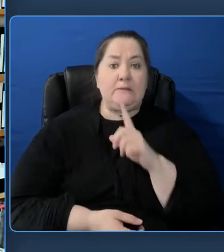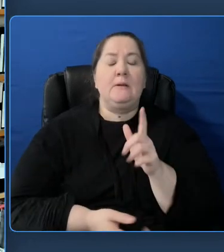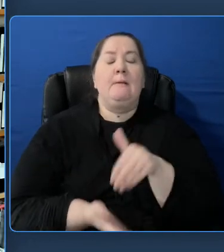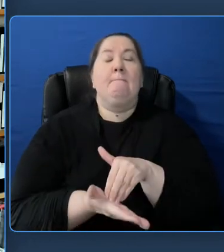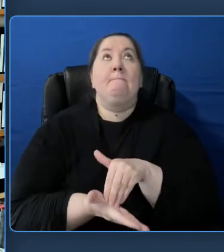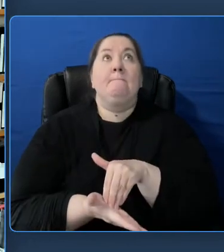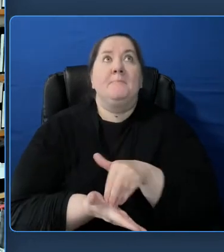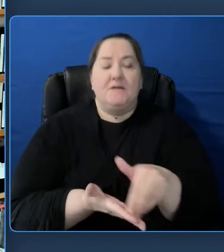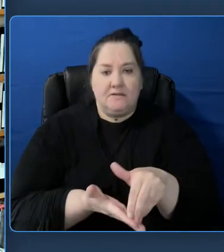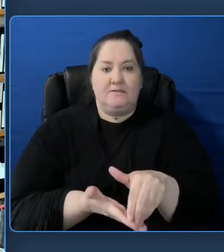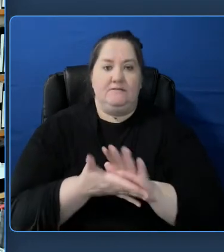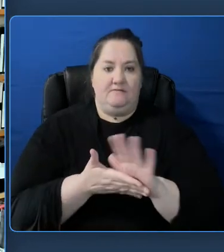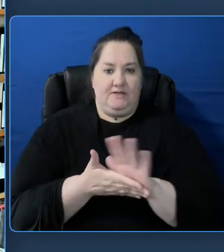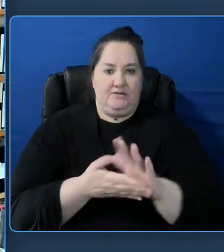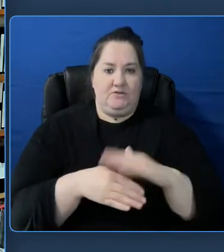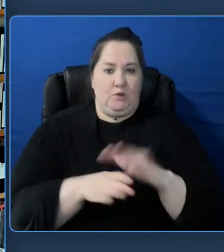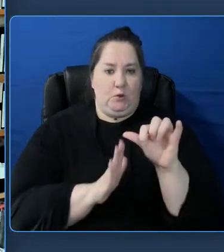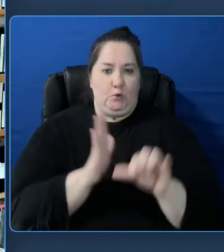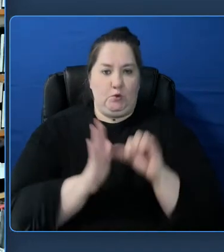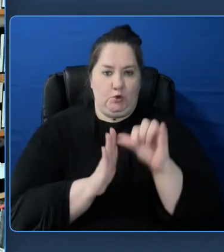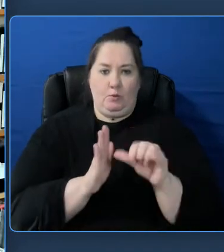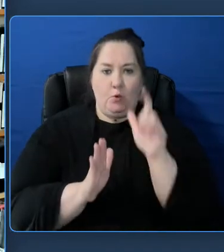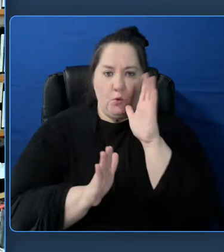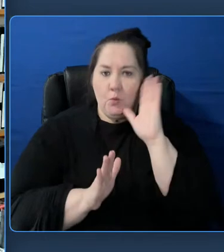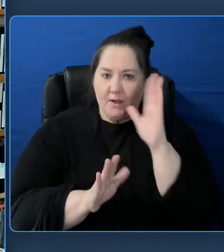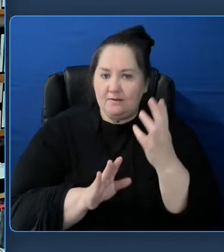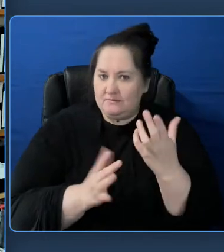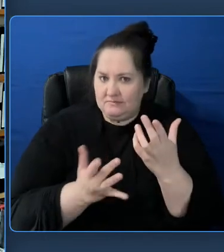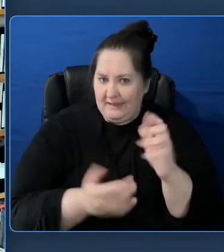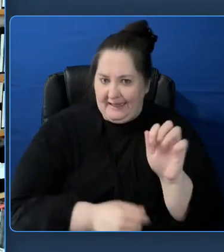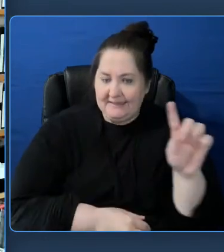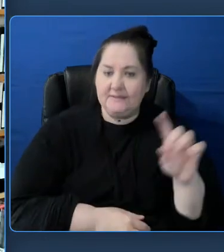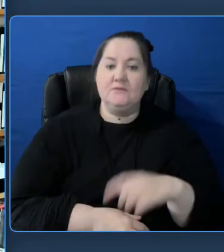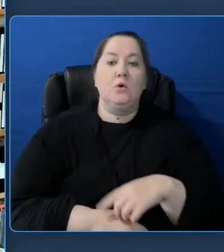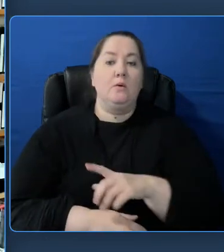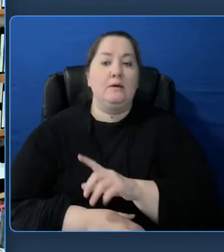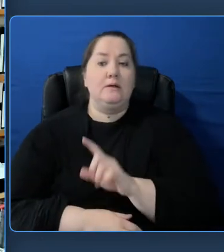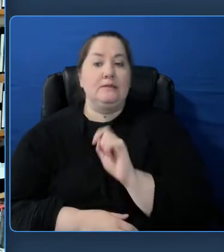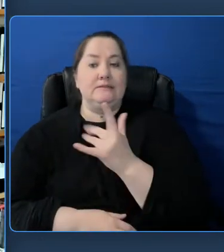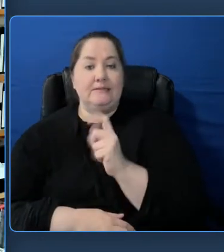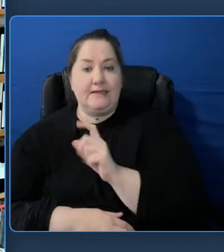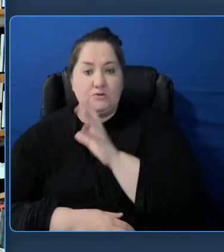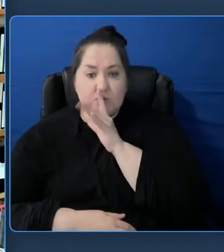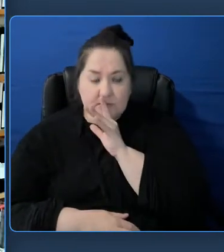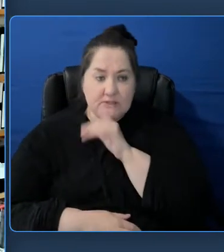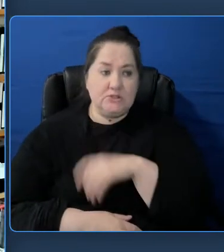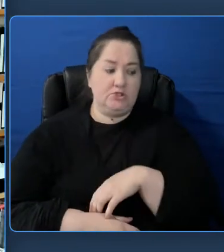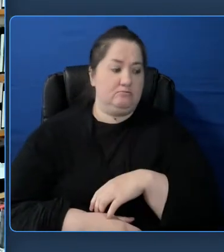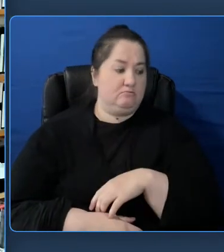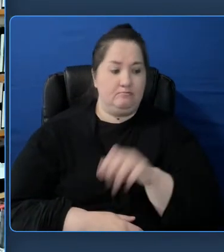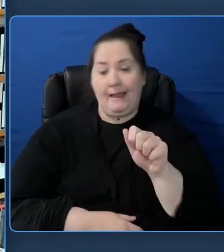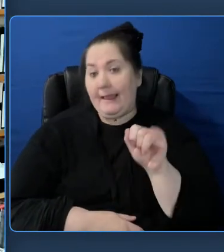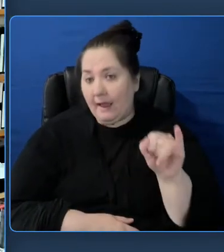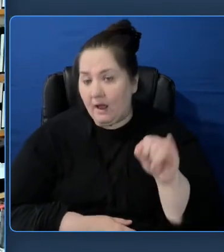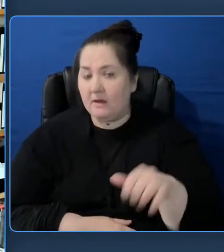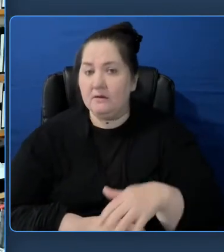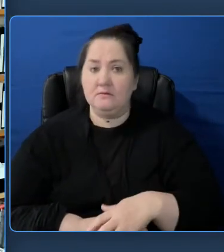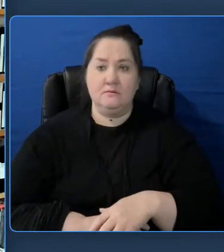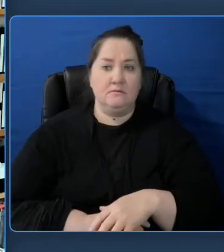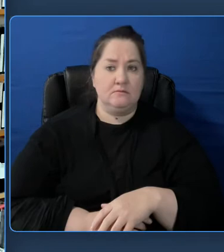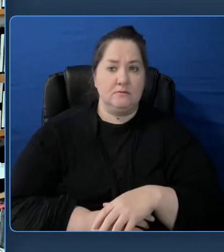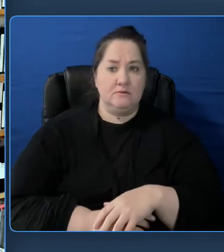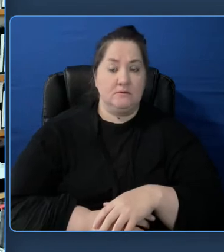millions of videos that are there? Let's use text to speech. Let's use AI.